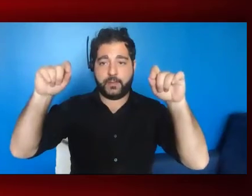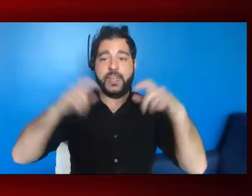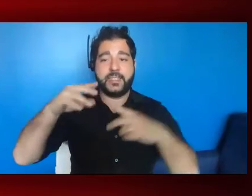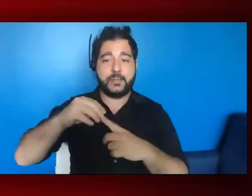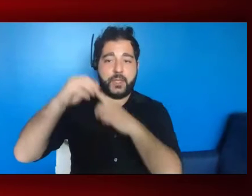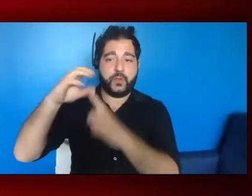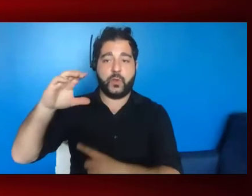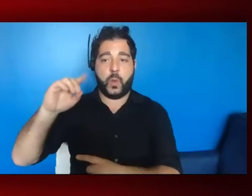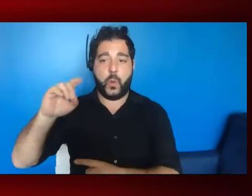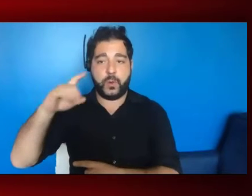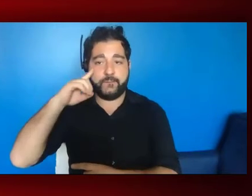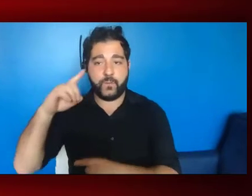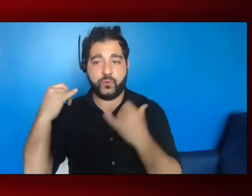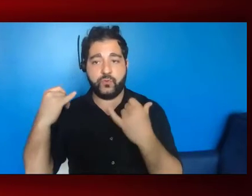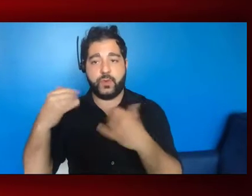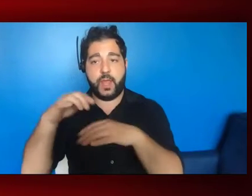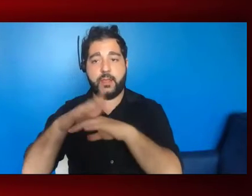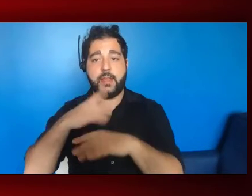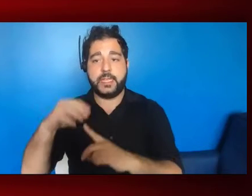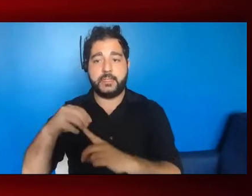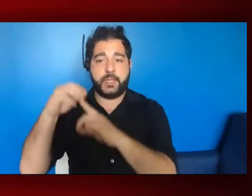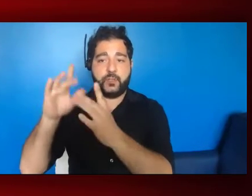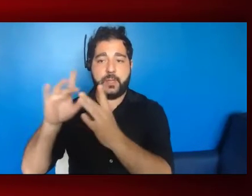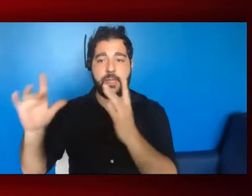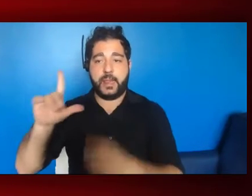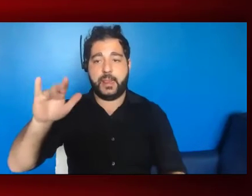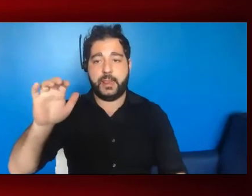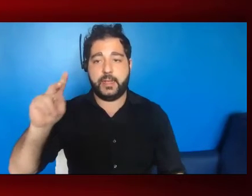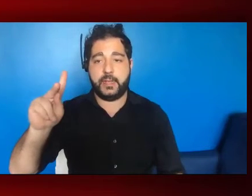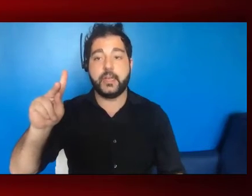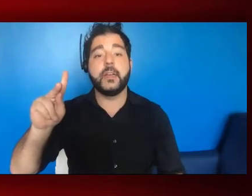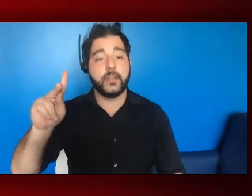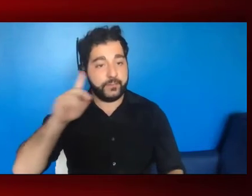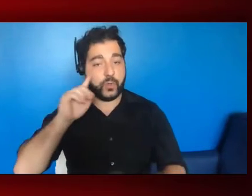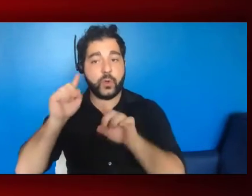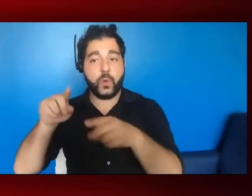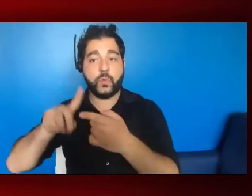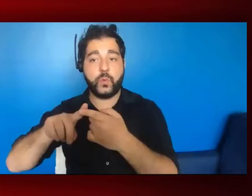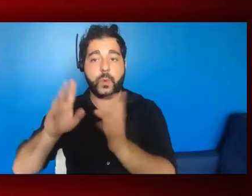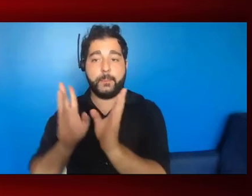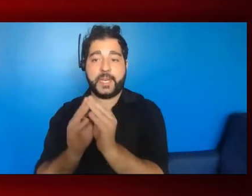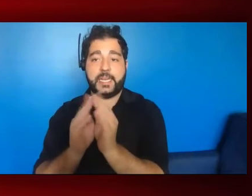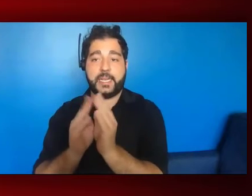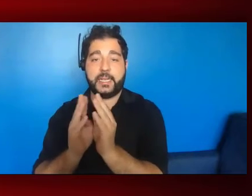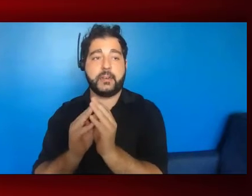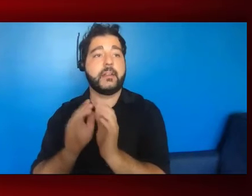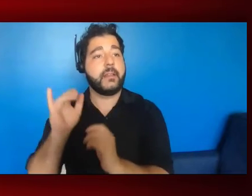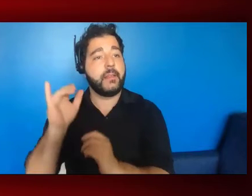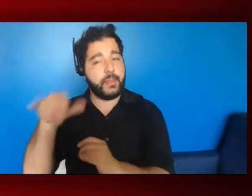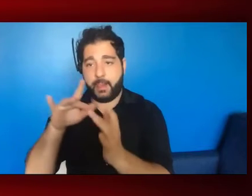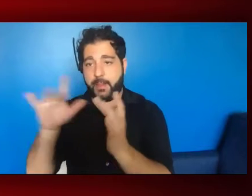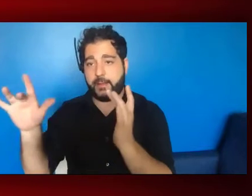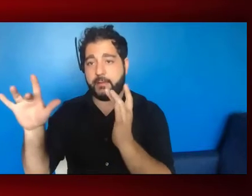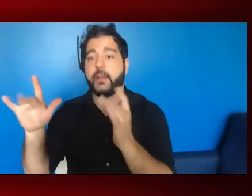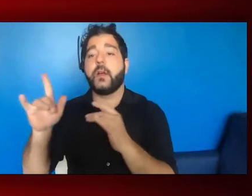for tonight. It has a special link in GoToMeeting. And that link